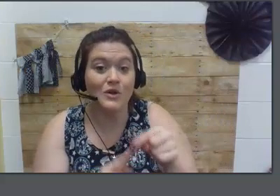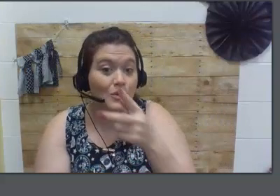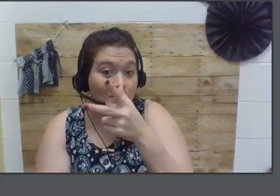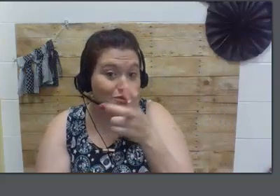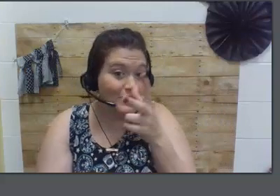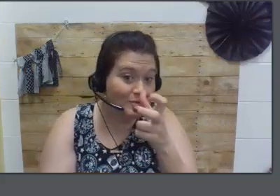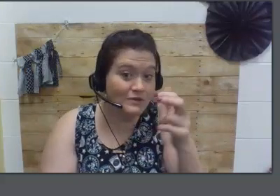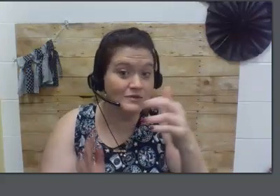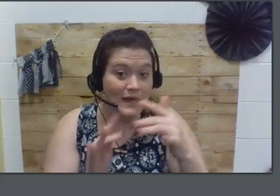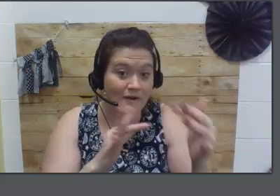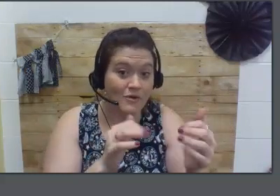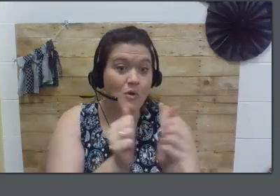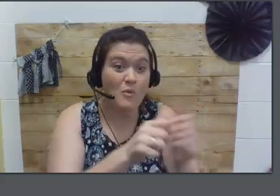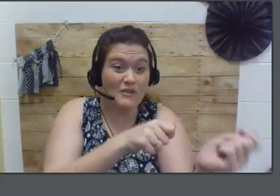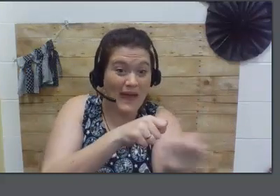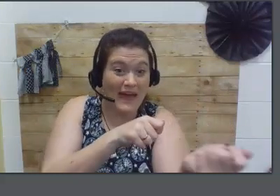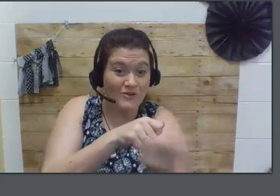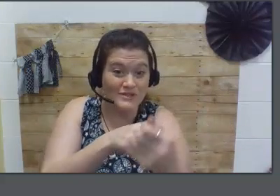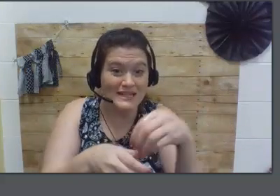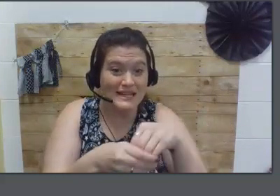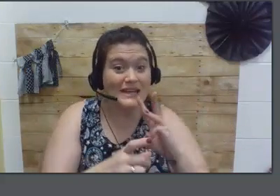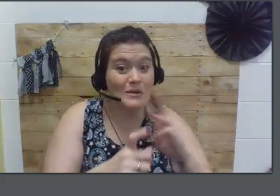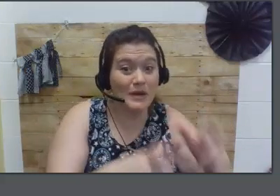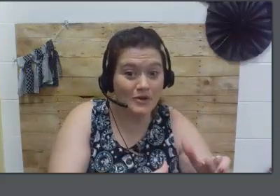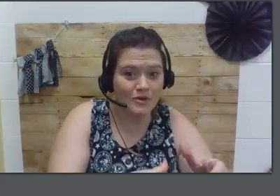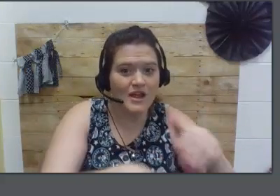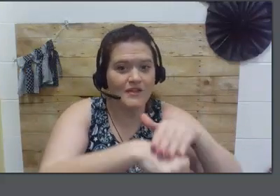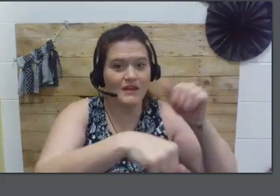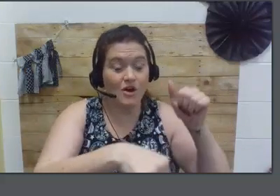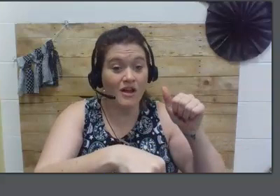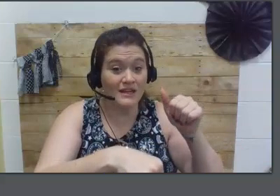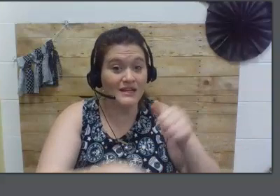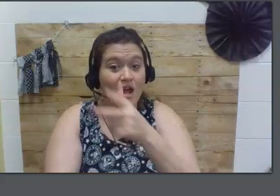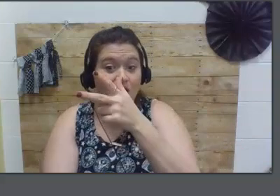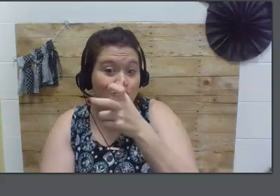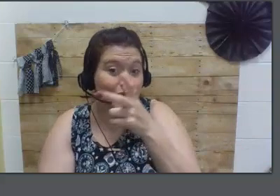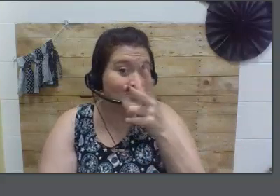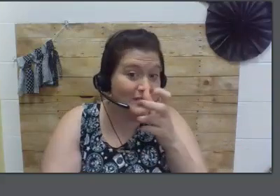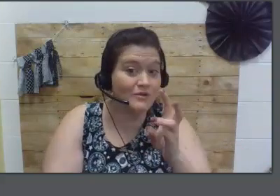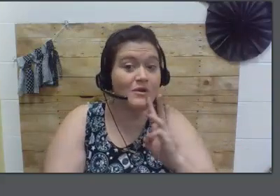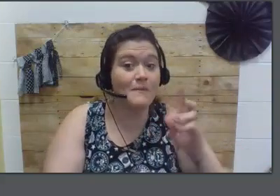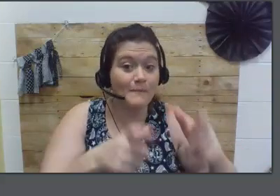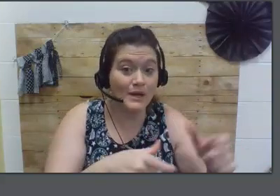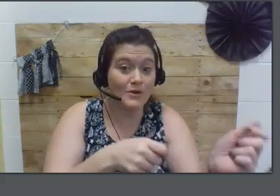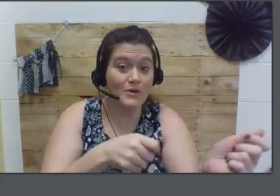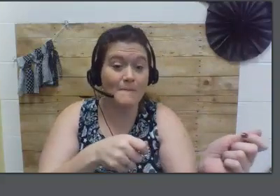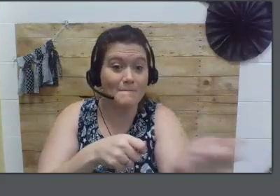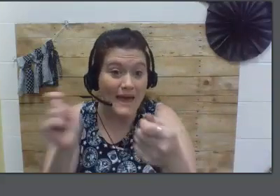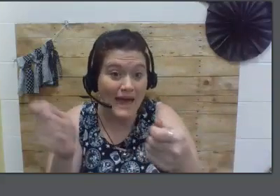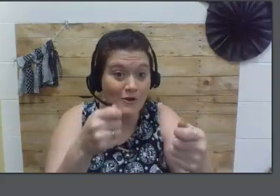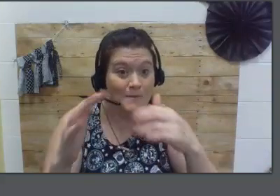And when Tweedle beetles battle with paddles in a puddle, they call it a Tweedle beetle